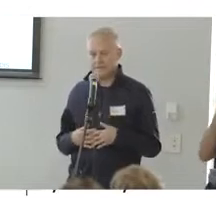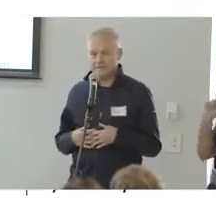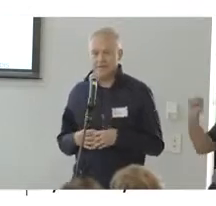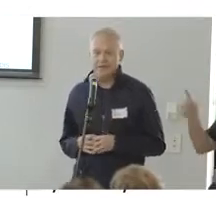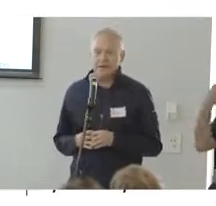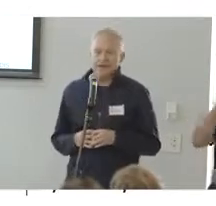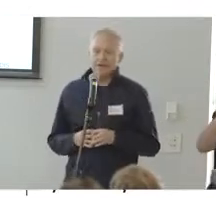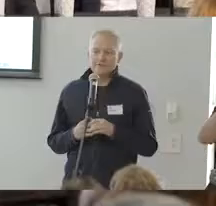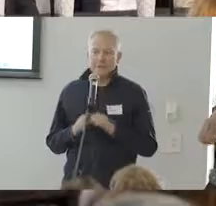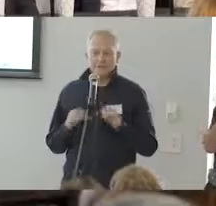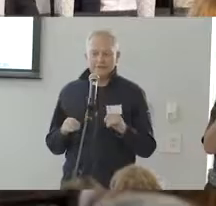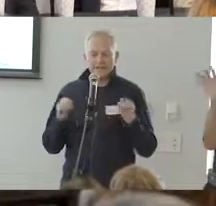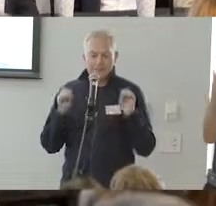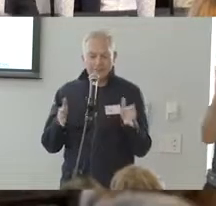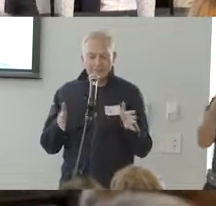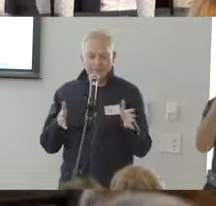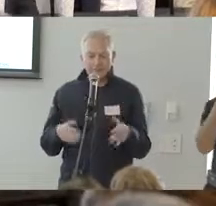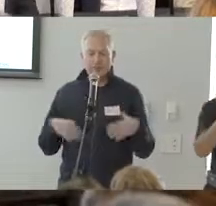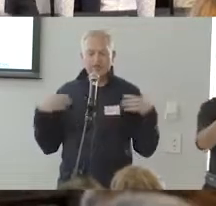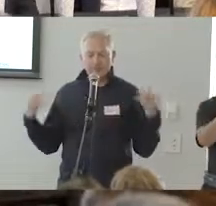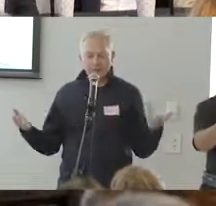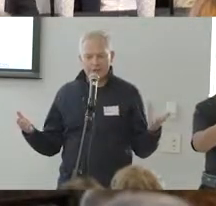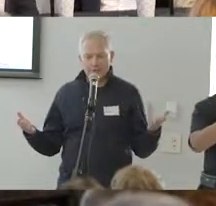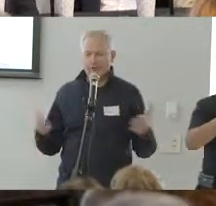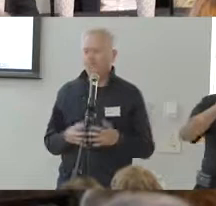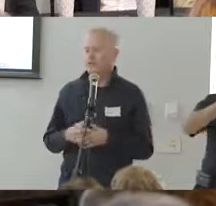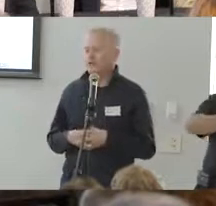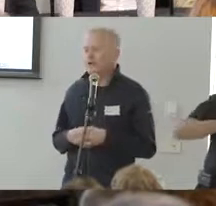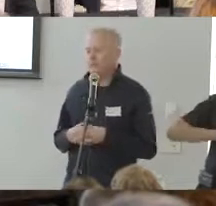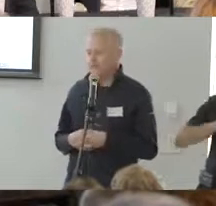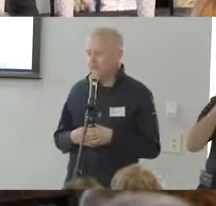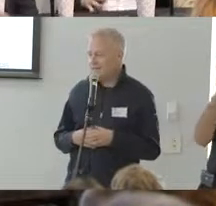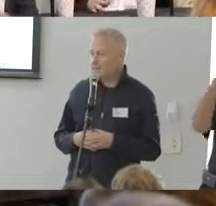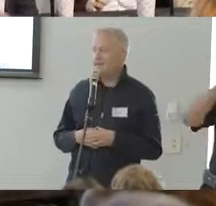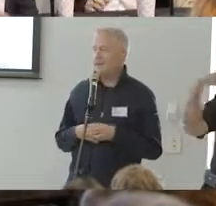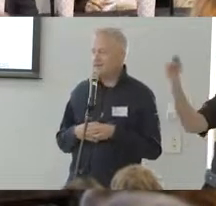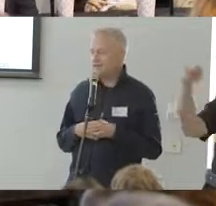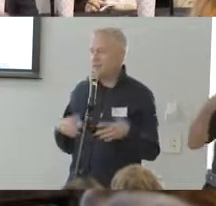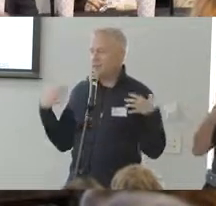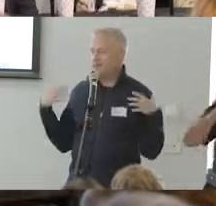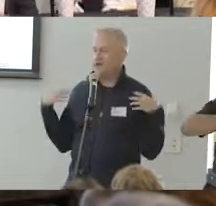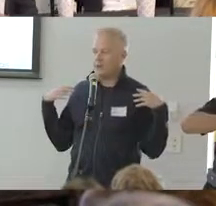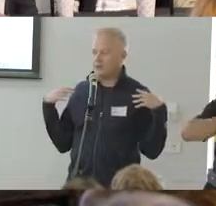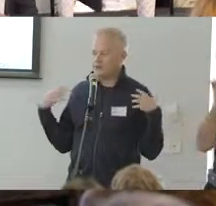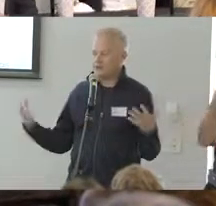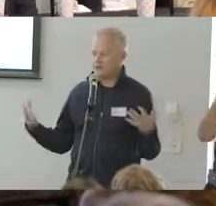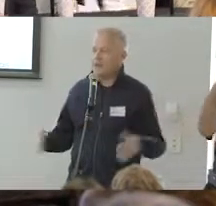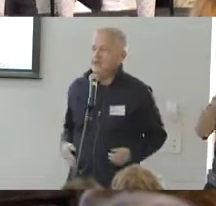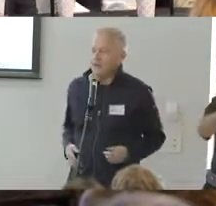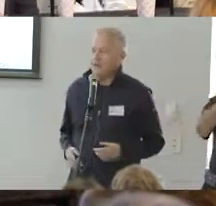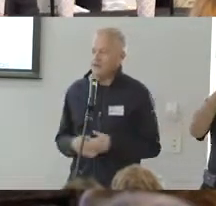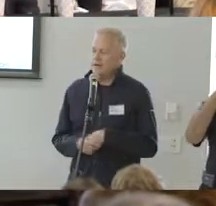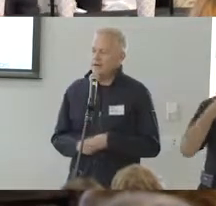this evening. I'd also like to thank Tammy Meltzer and the community board for being here and also for helping